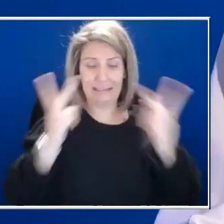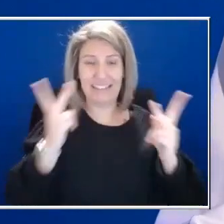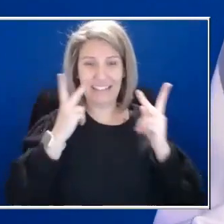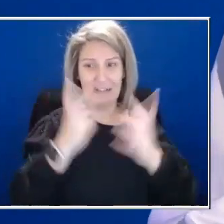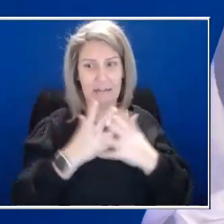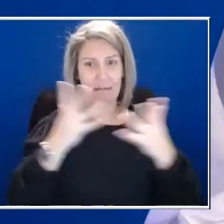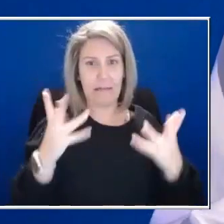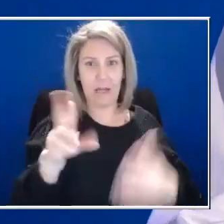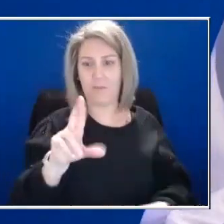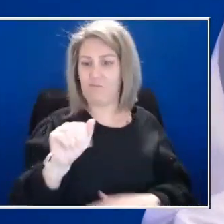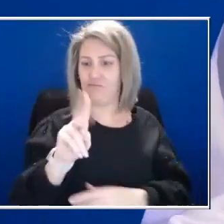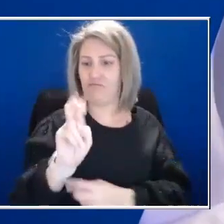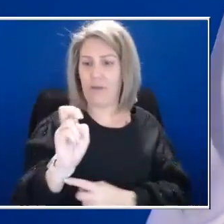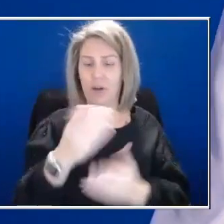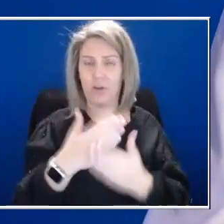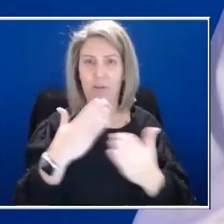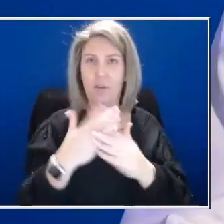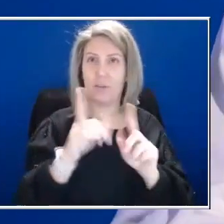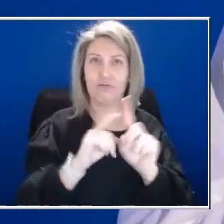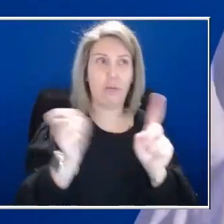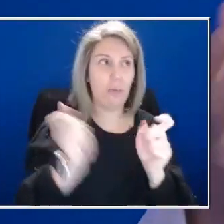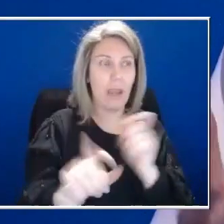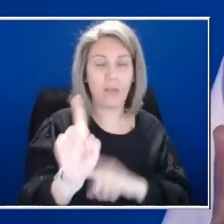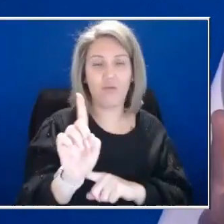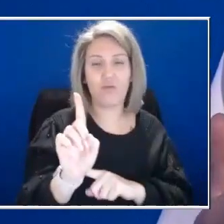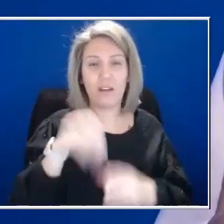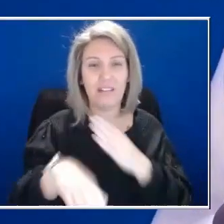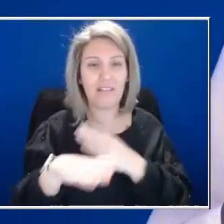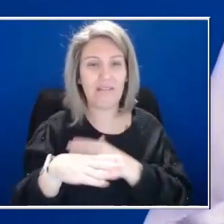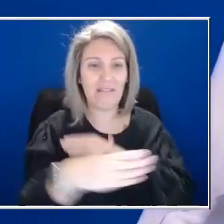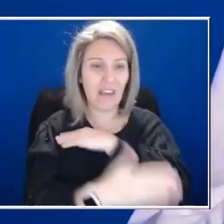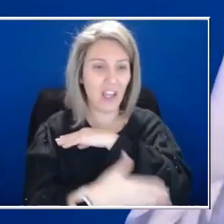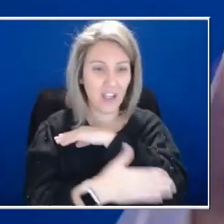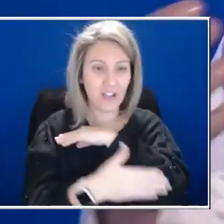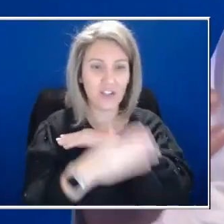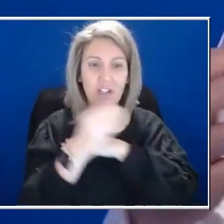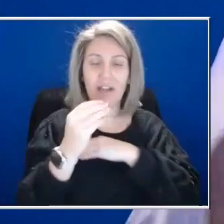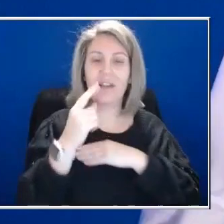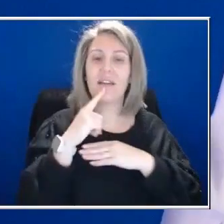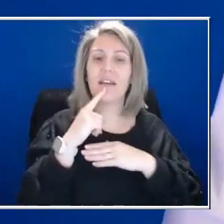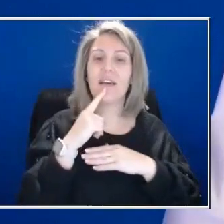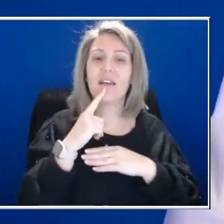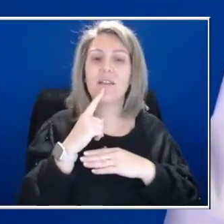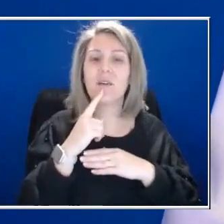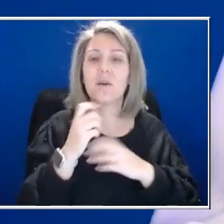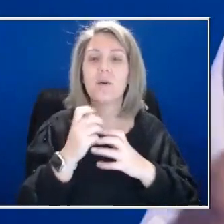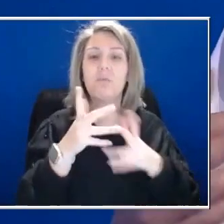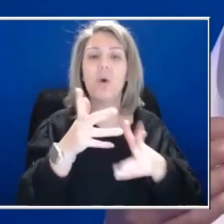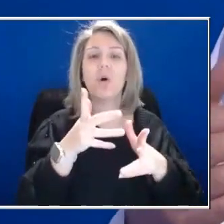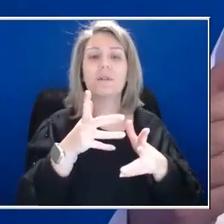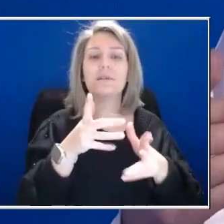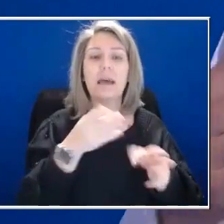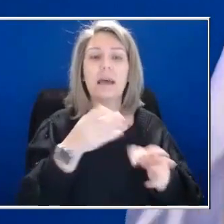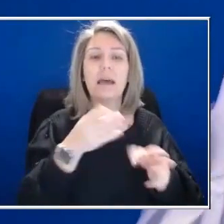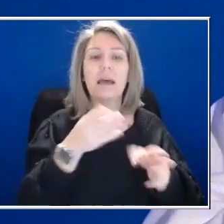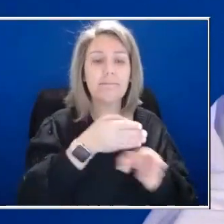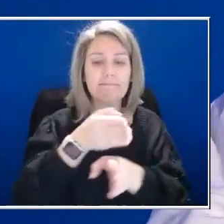over the country, that gives us that opportunity, and having that multidisciplinary approach that we can work together. For me, these things,